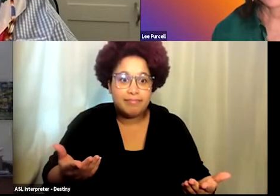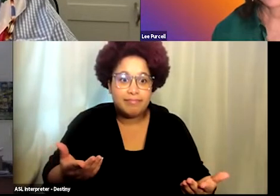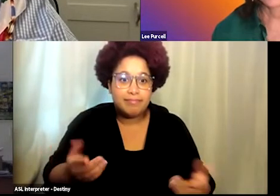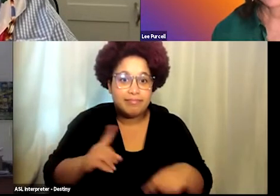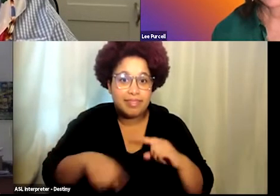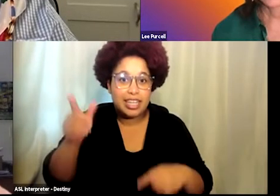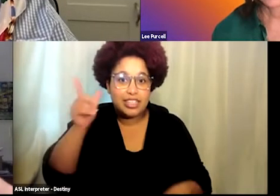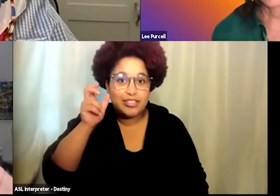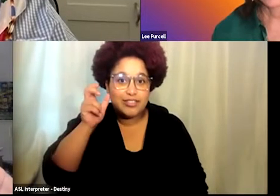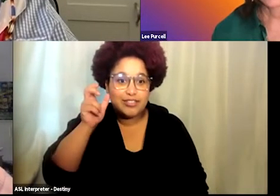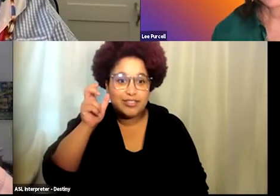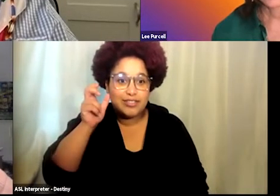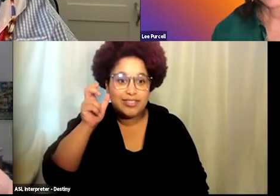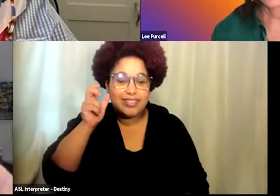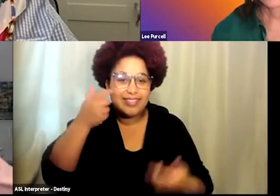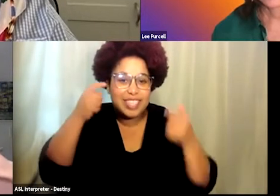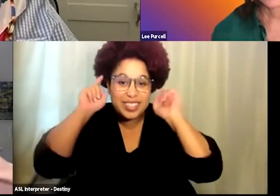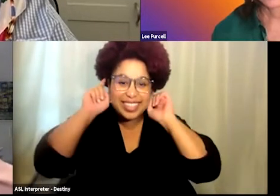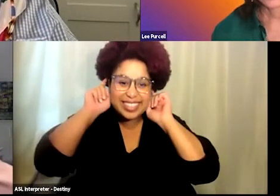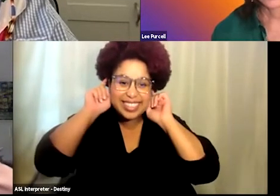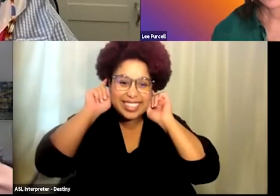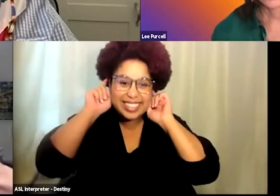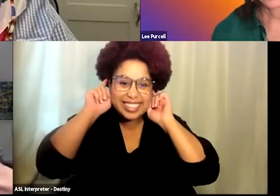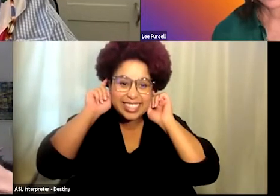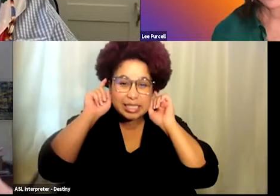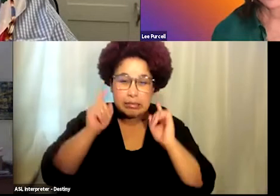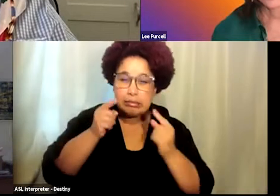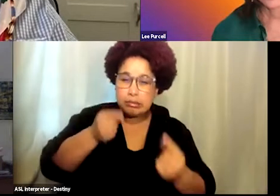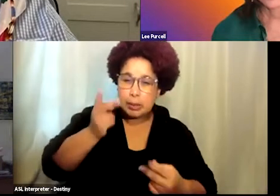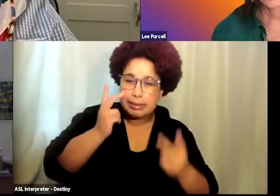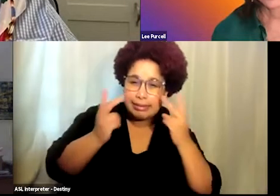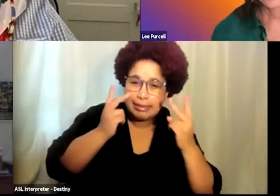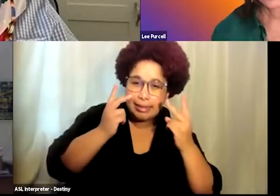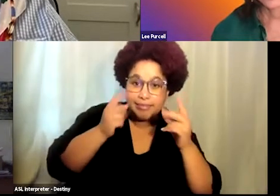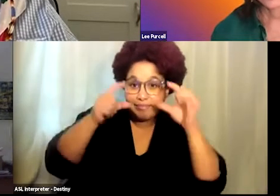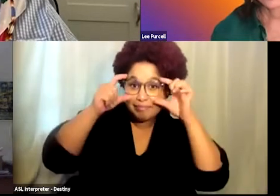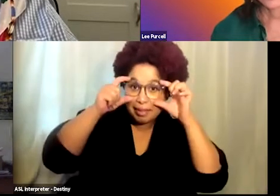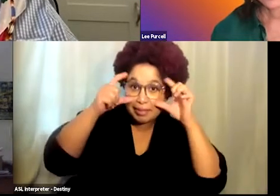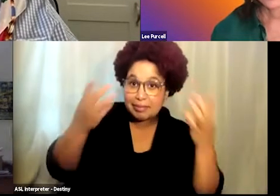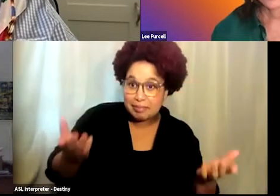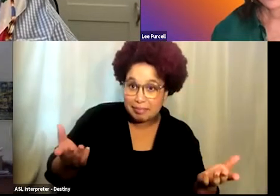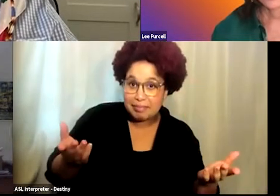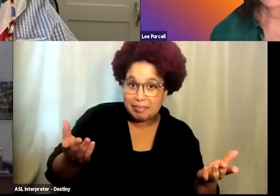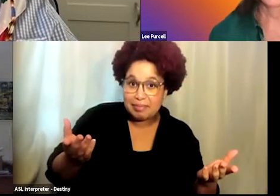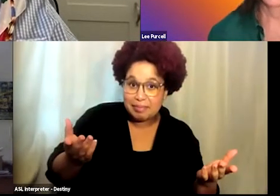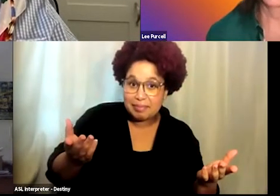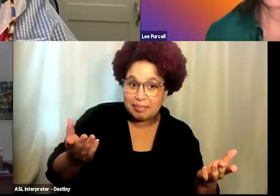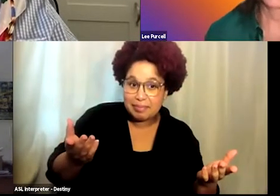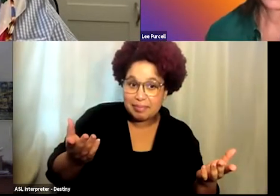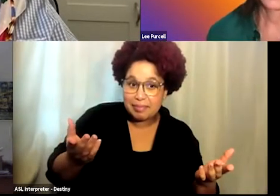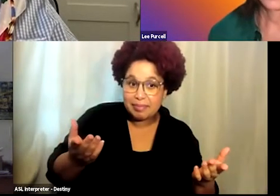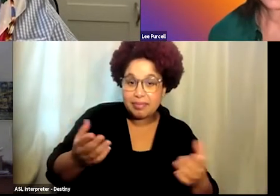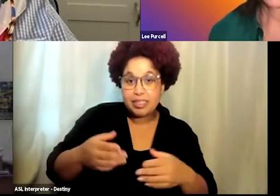Can't hear? Hearing aids. A little trouble seeing? Glasses. A